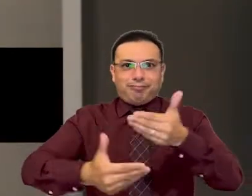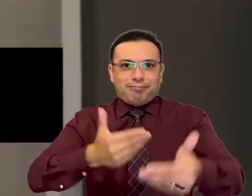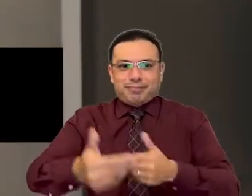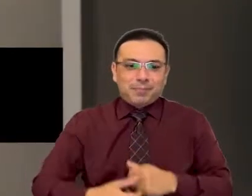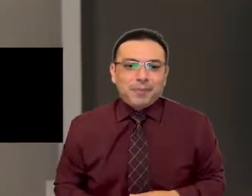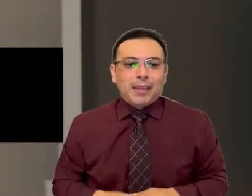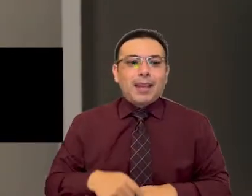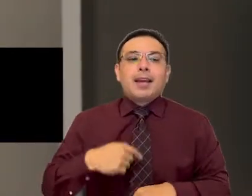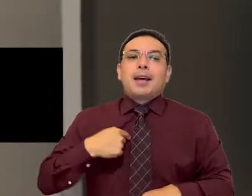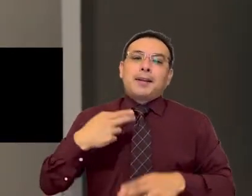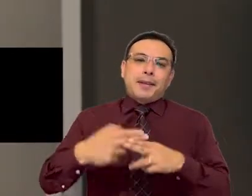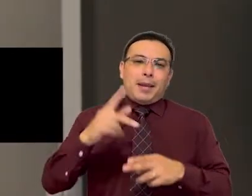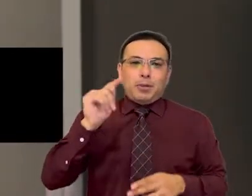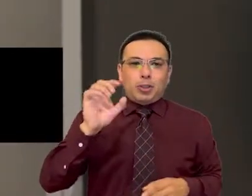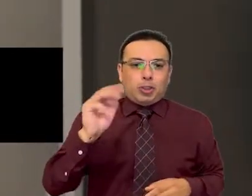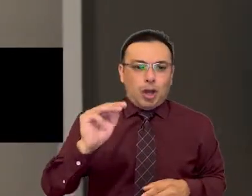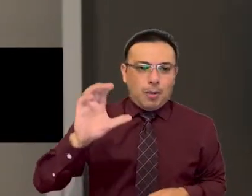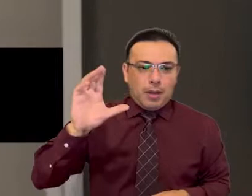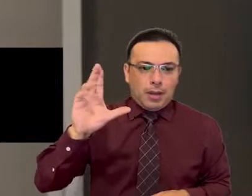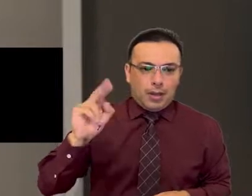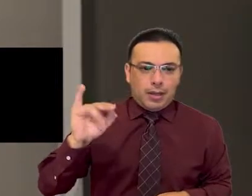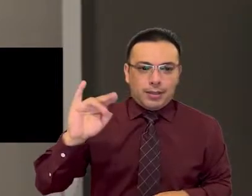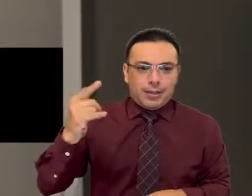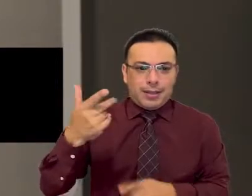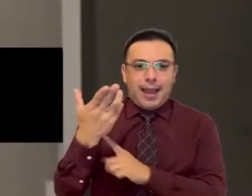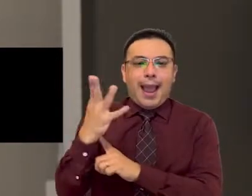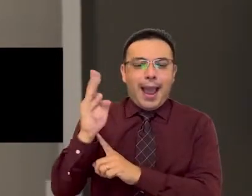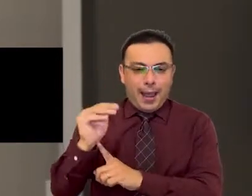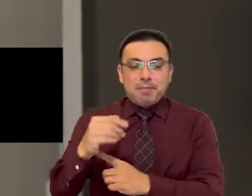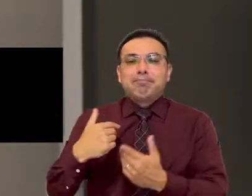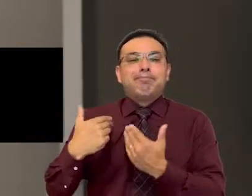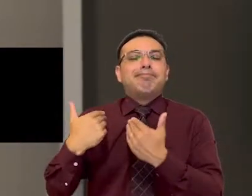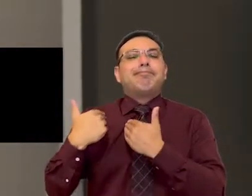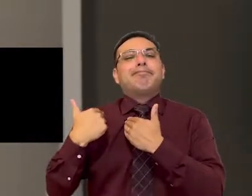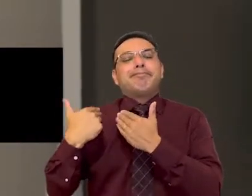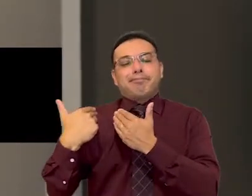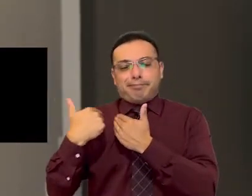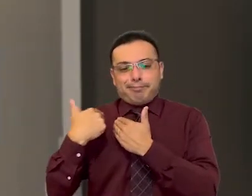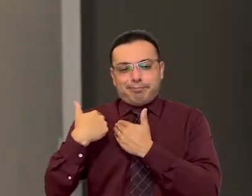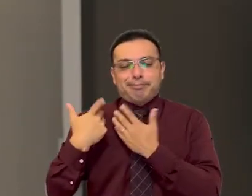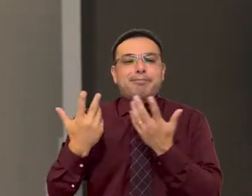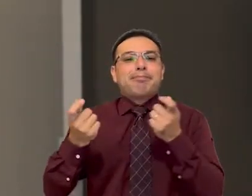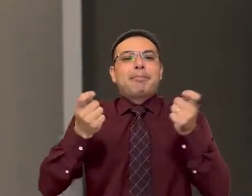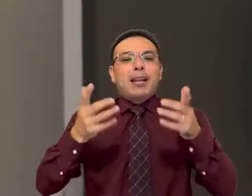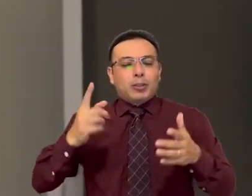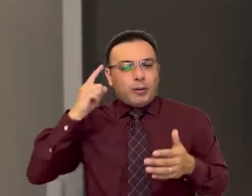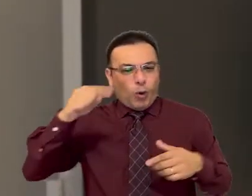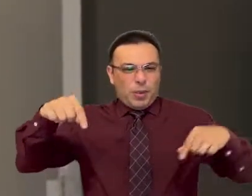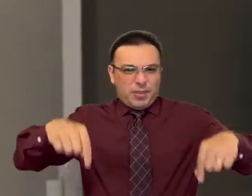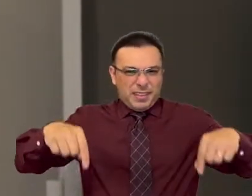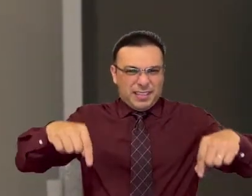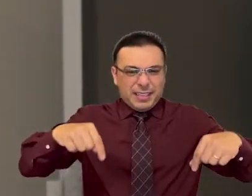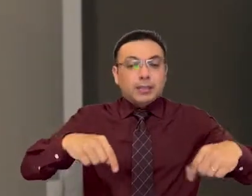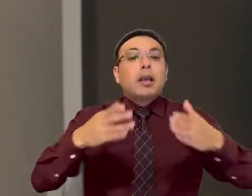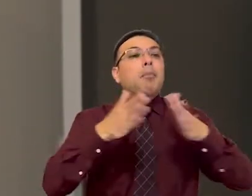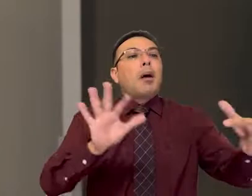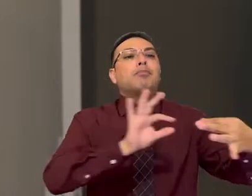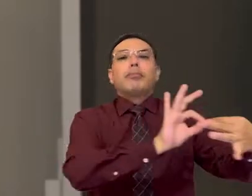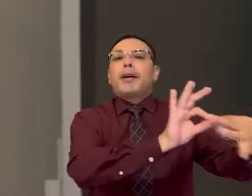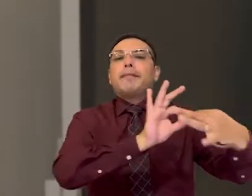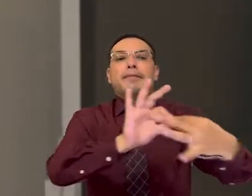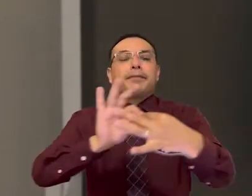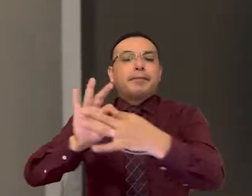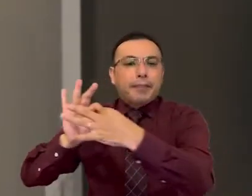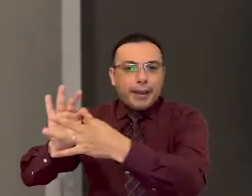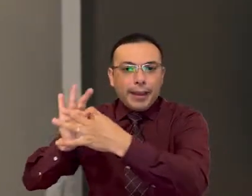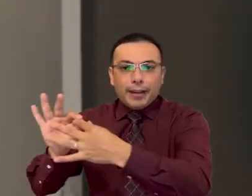I'm Tom Cunningham. I'm the stakeholder manager for the Beacon Wind project and support other public affairs roles within